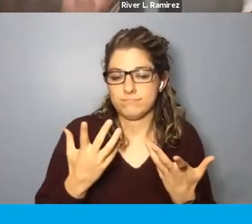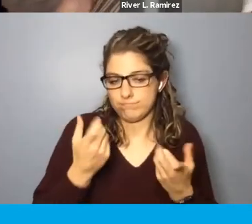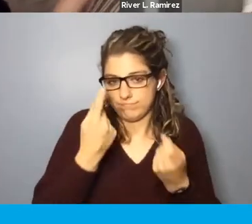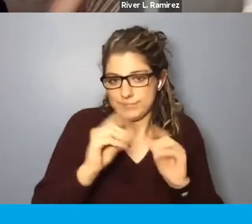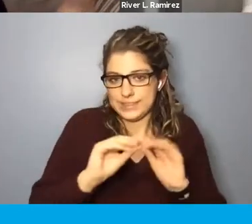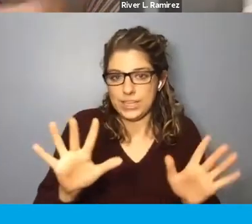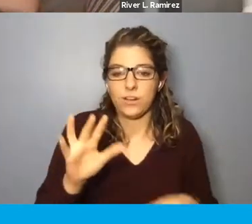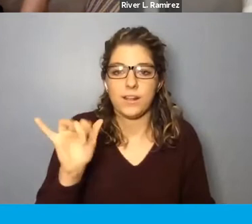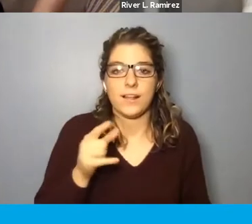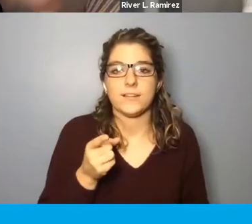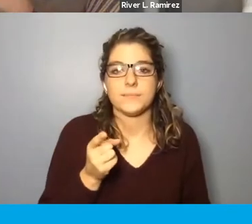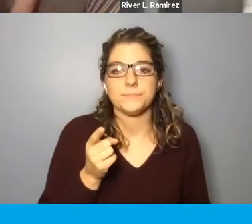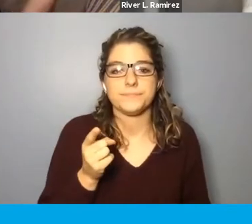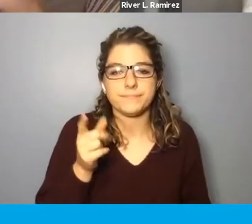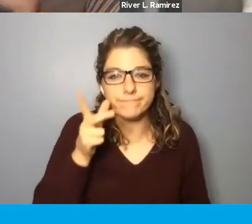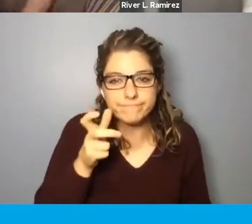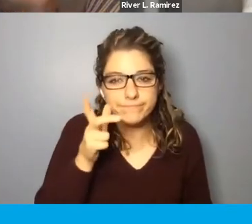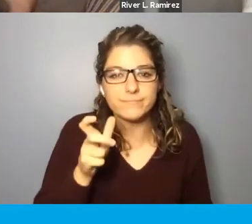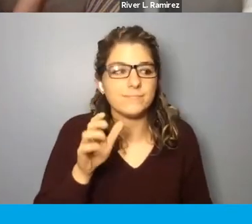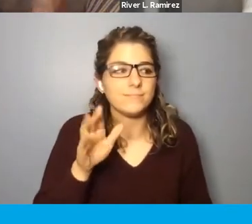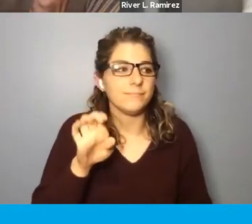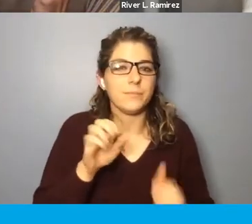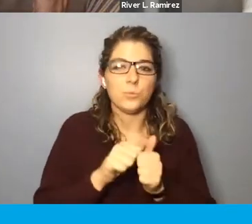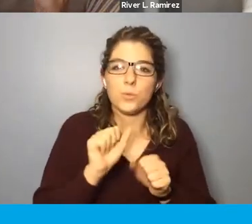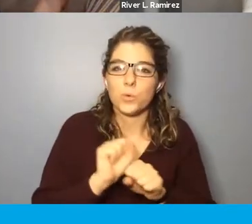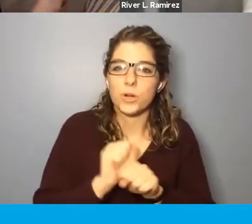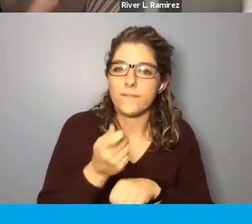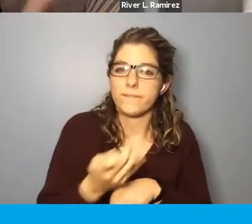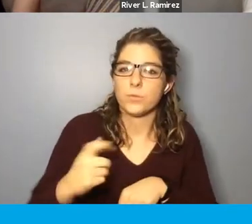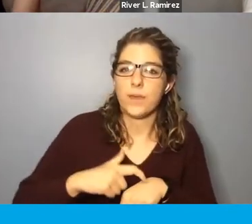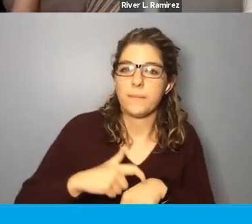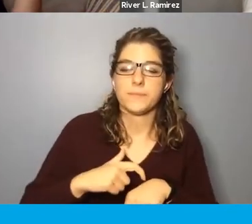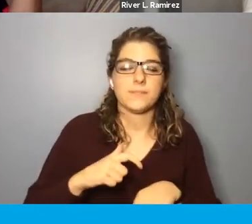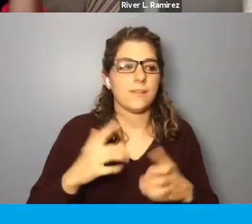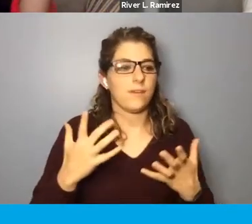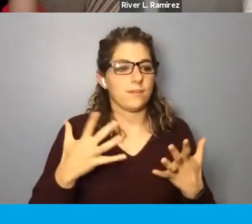like listening and being with the work a number of times, it's like the